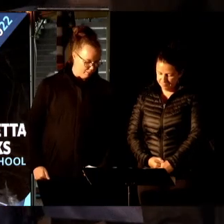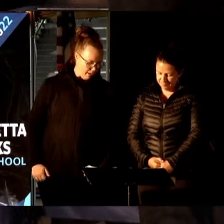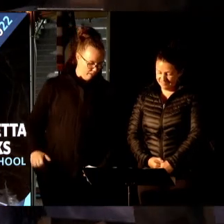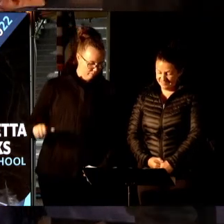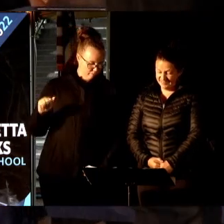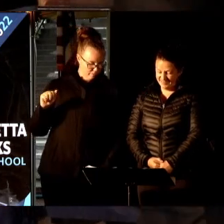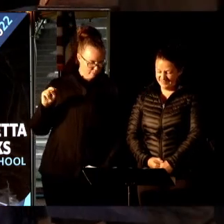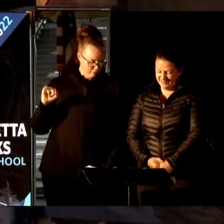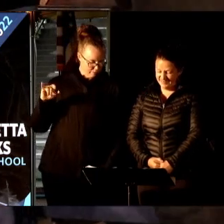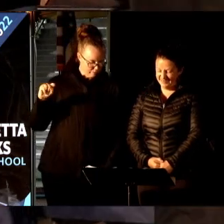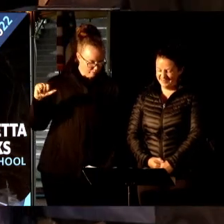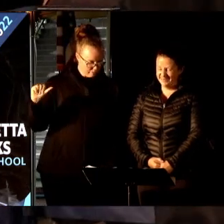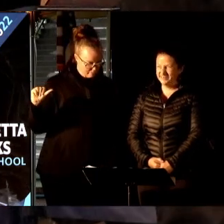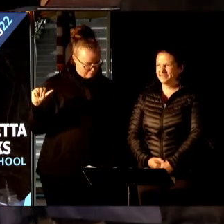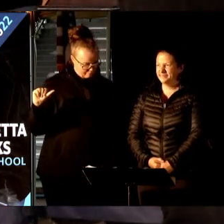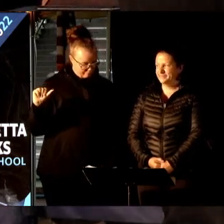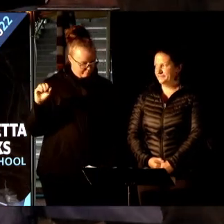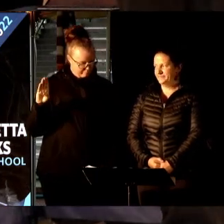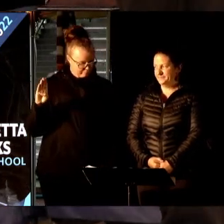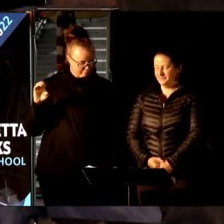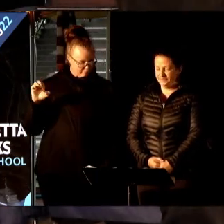Anita Berberian.